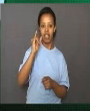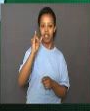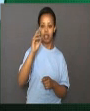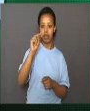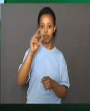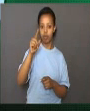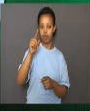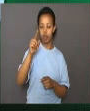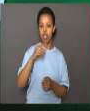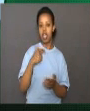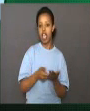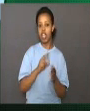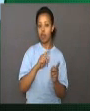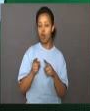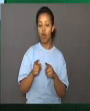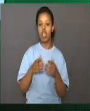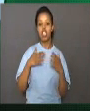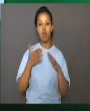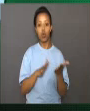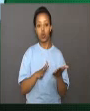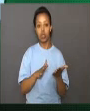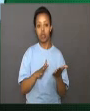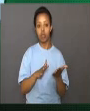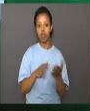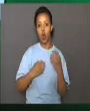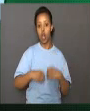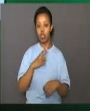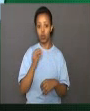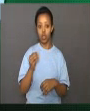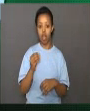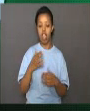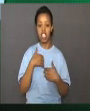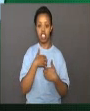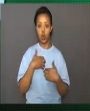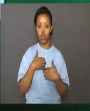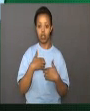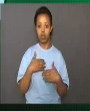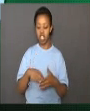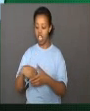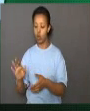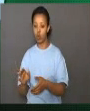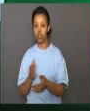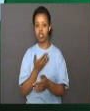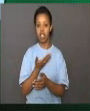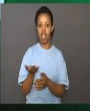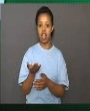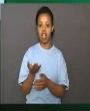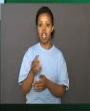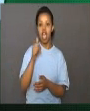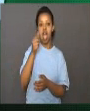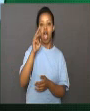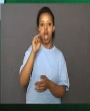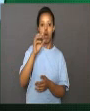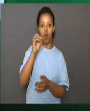in dead organisms and animal waste. This releases ammonium